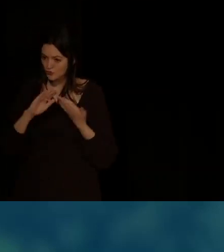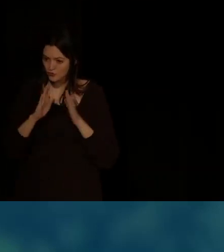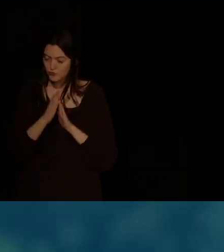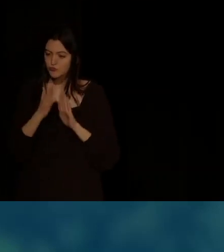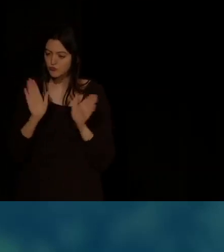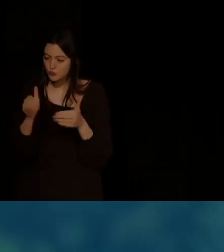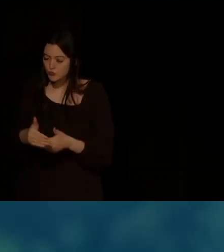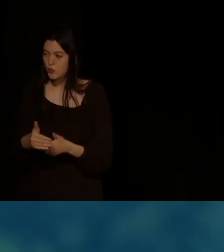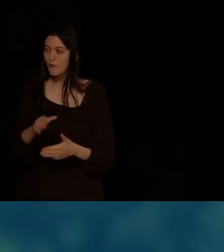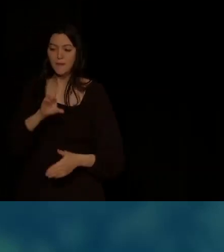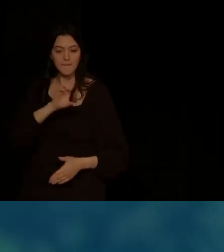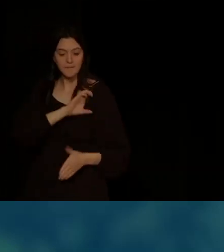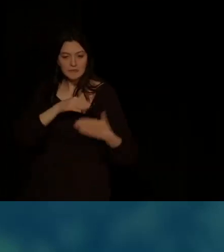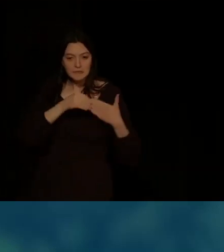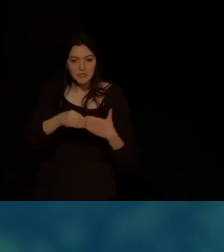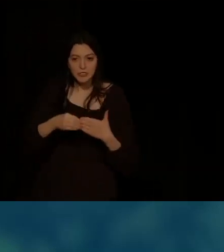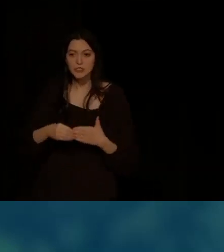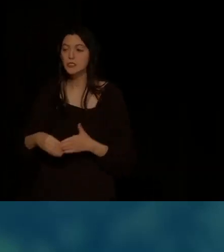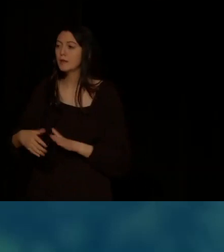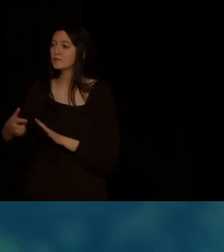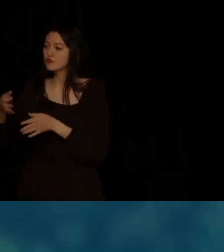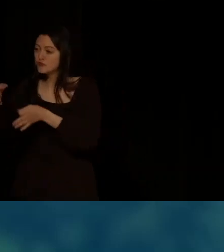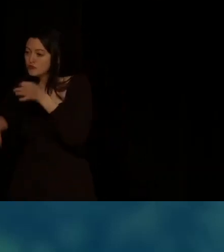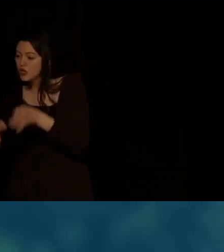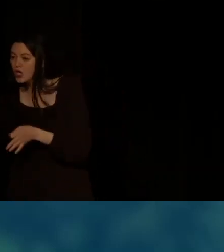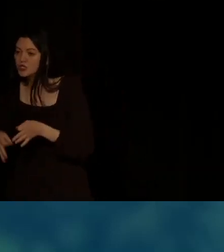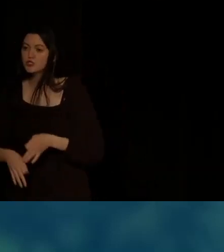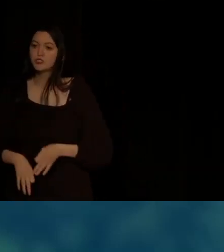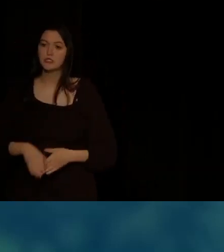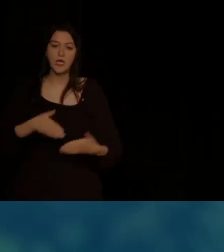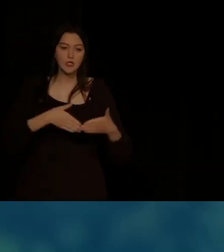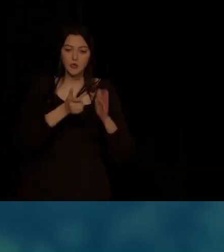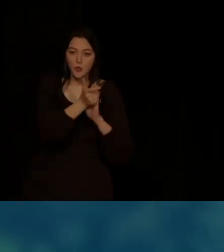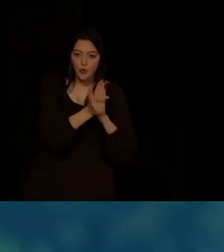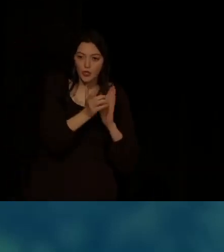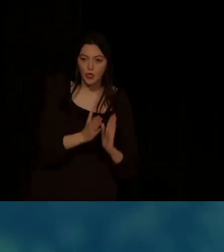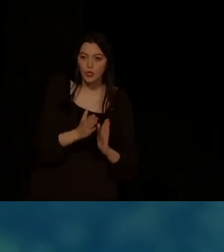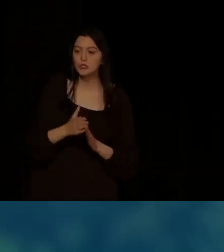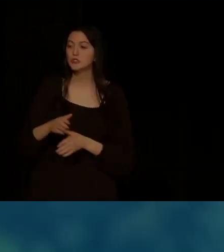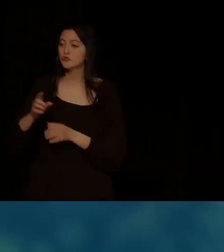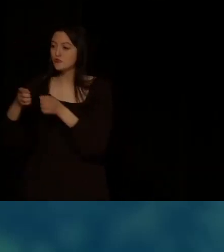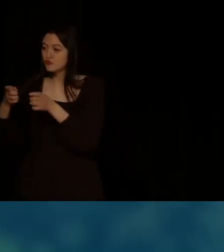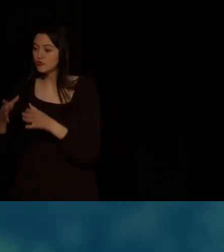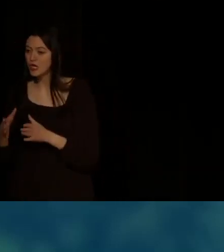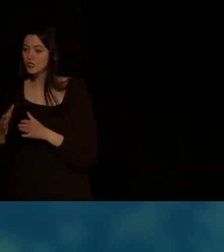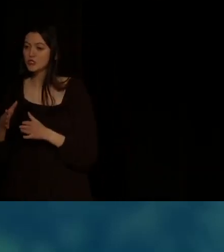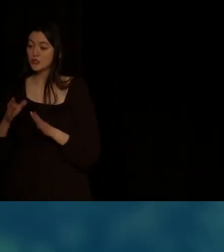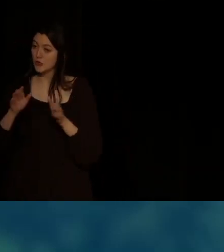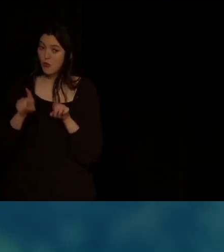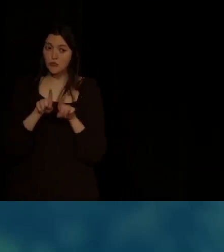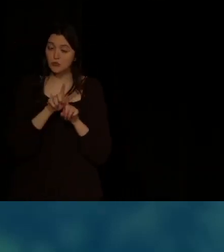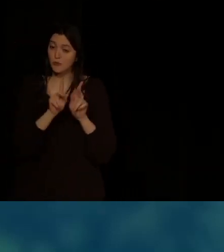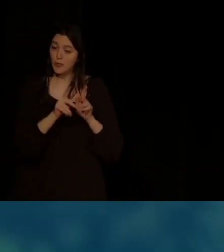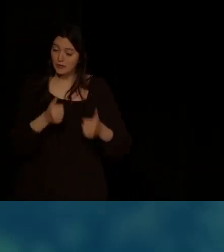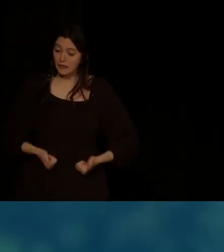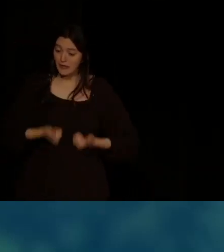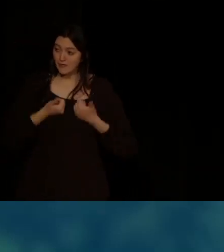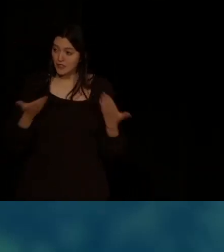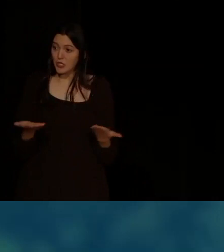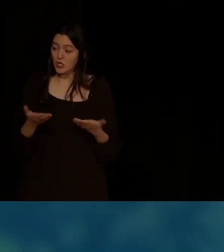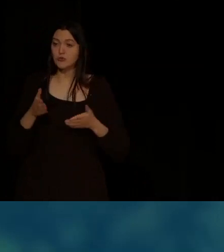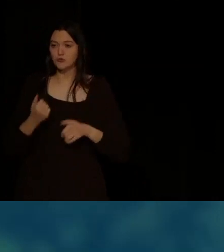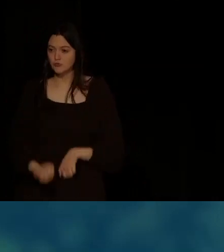leadership, prosecuting attorney, the presiding judge, the jail director, and residents to work as one to address public